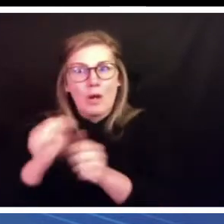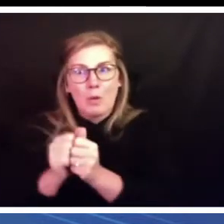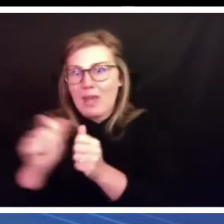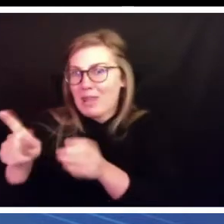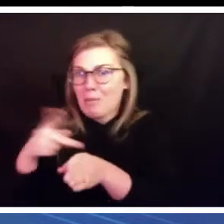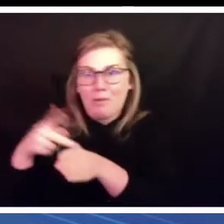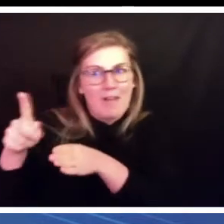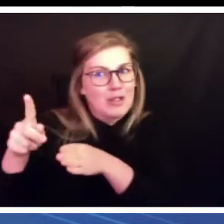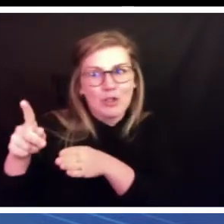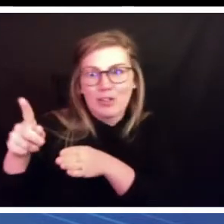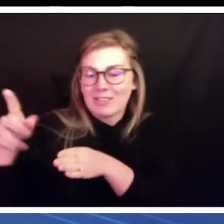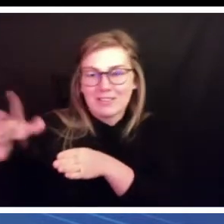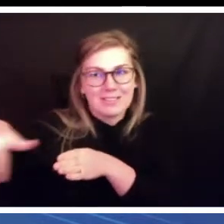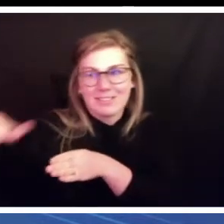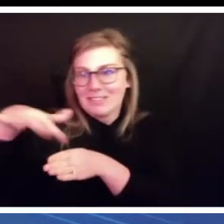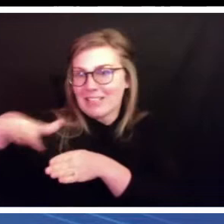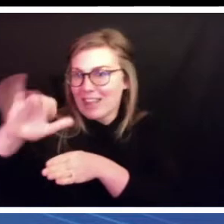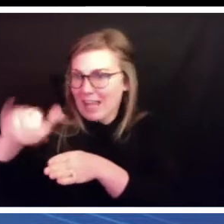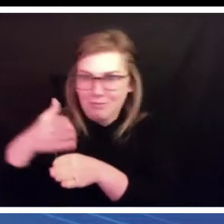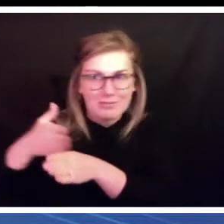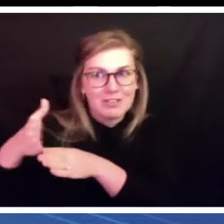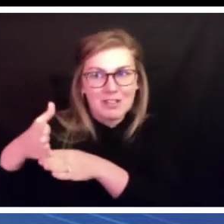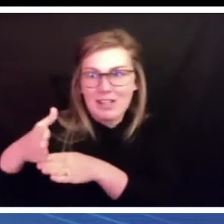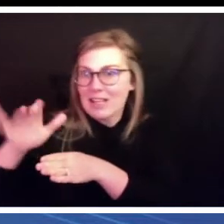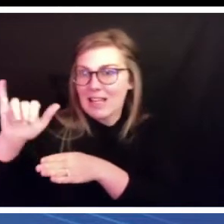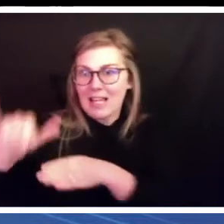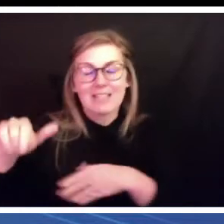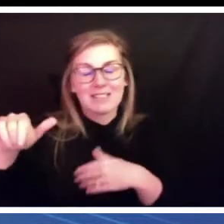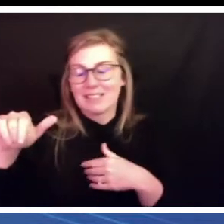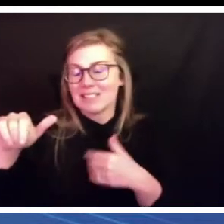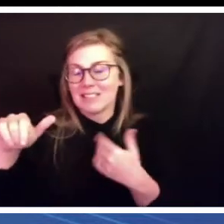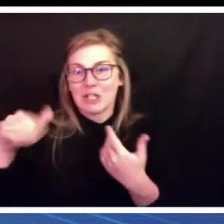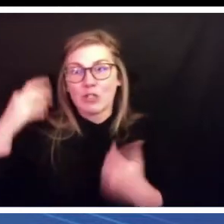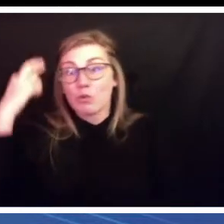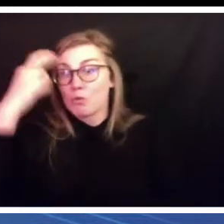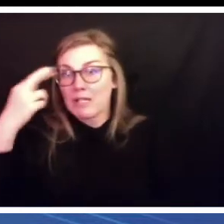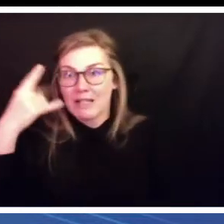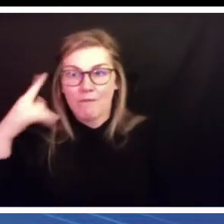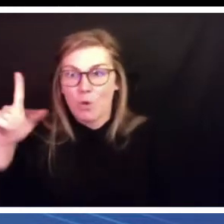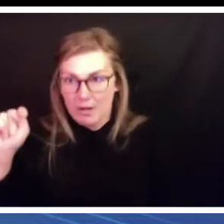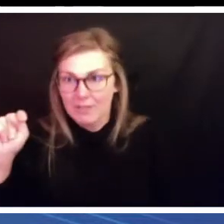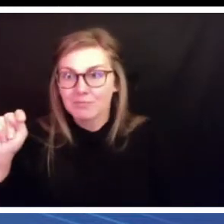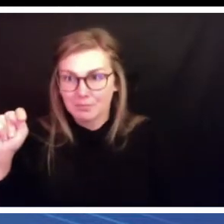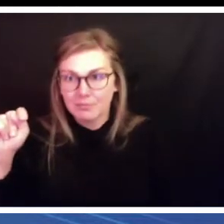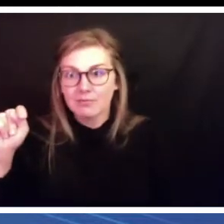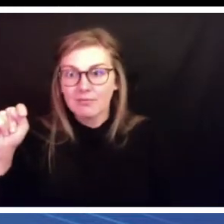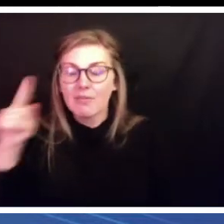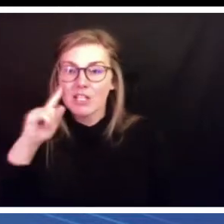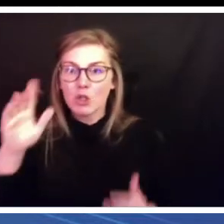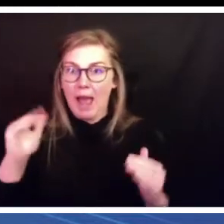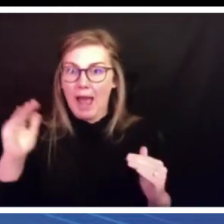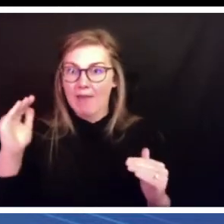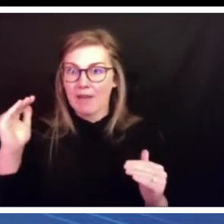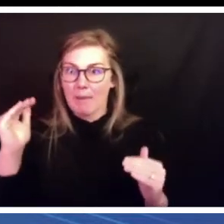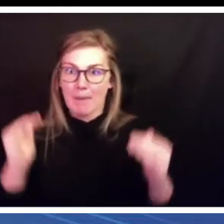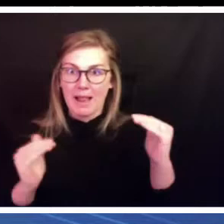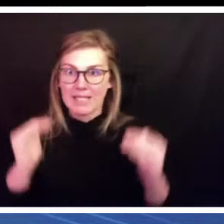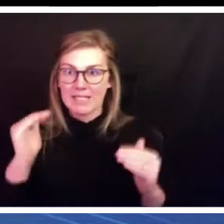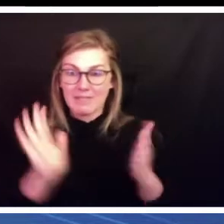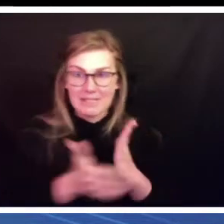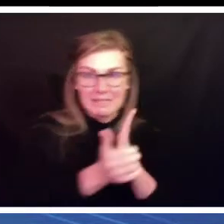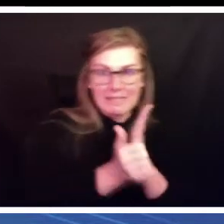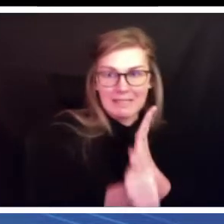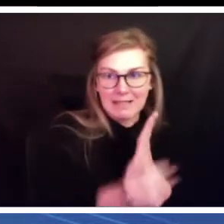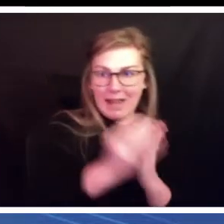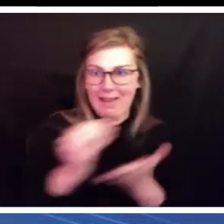this is a high level profession in and of itself because there's a real balance of art and expertise, but I would